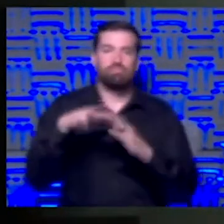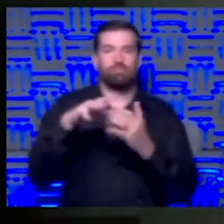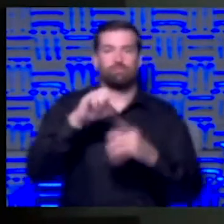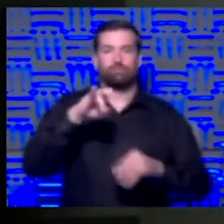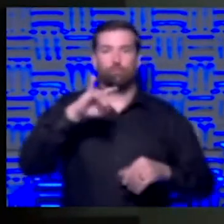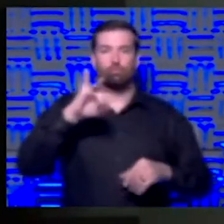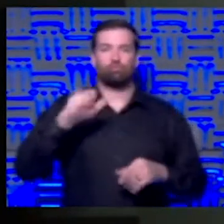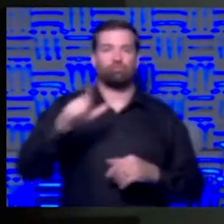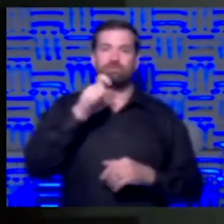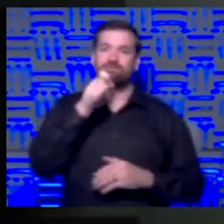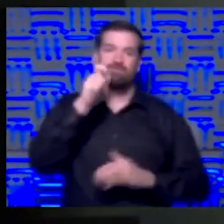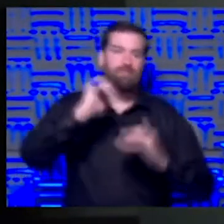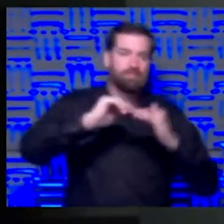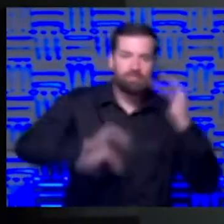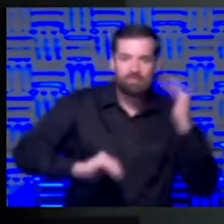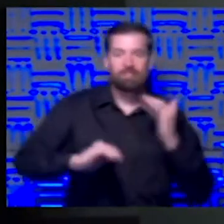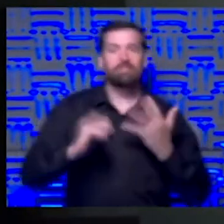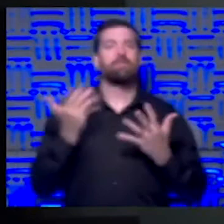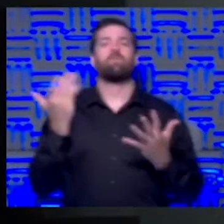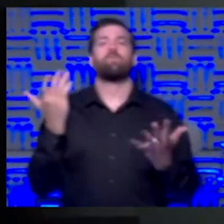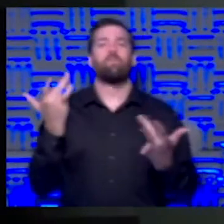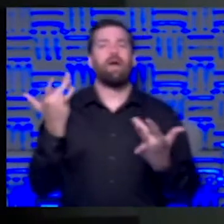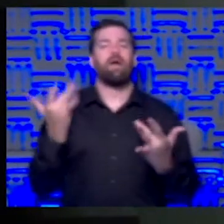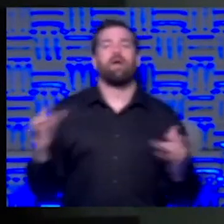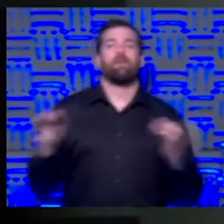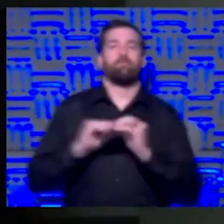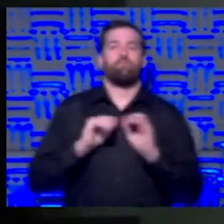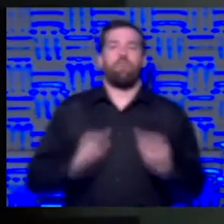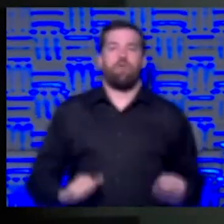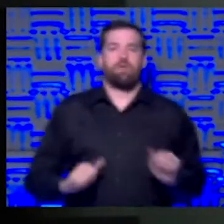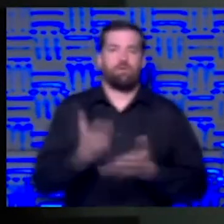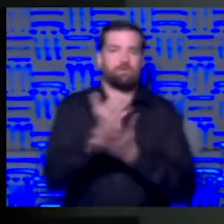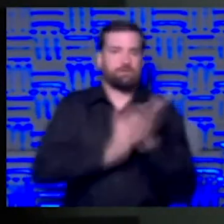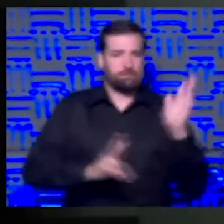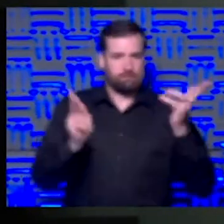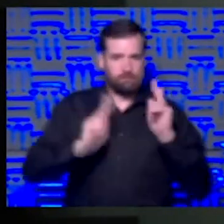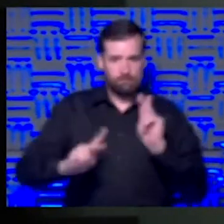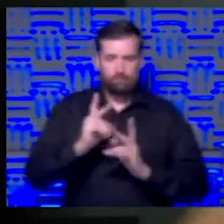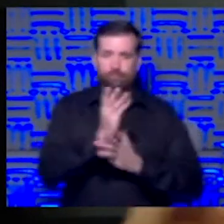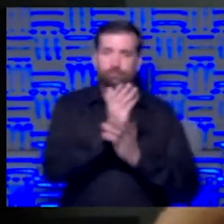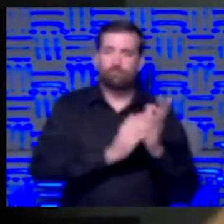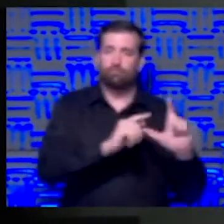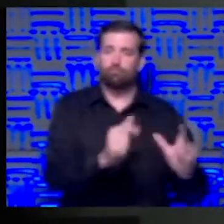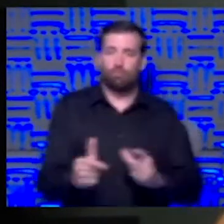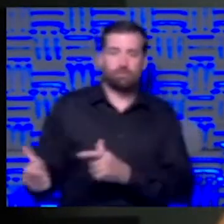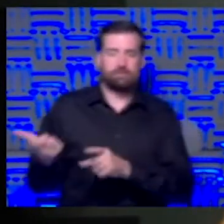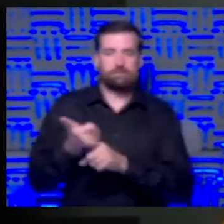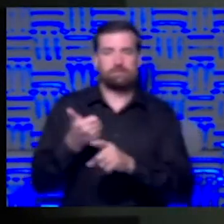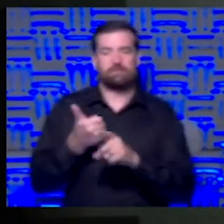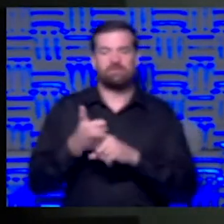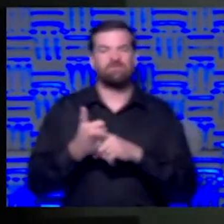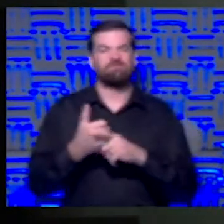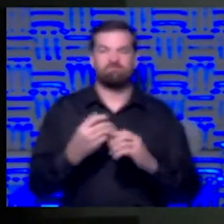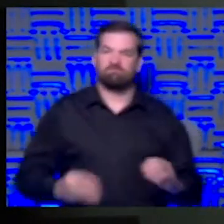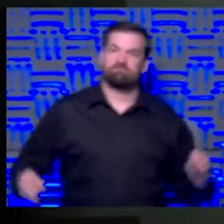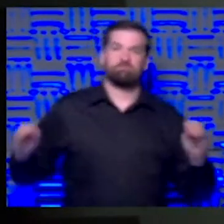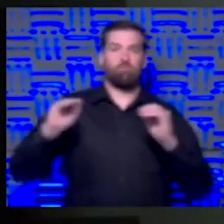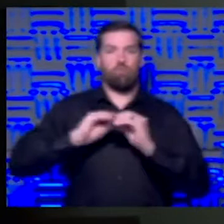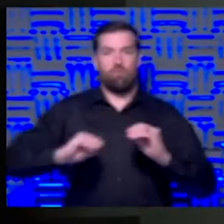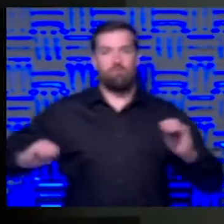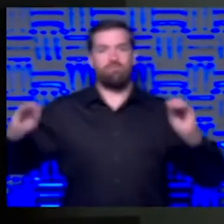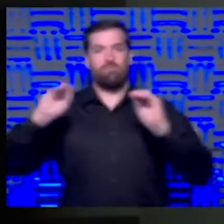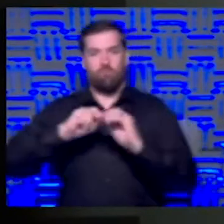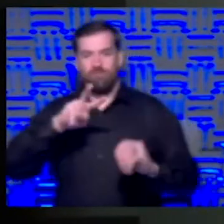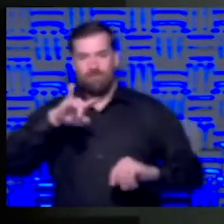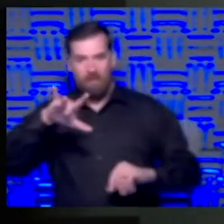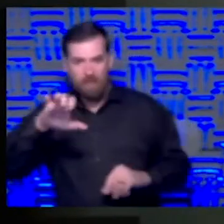think the question we have to ask are, why is it more likely that some individuals or some groups right now are experiencing elevated rates of violence,